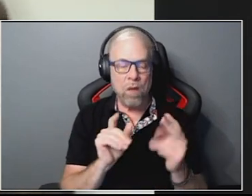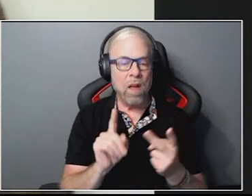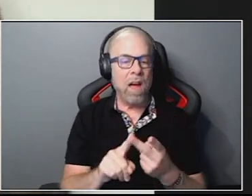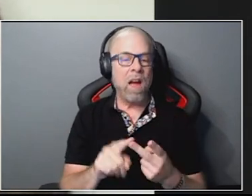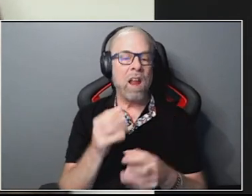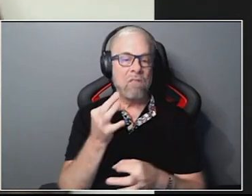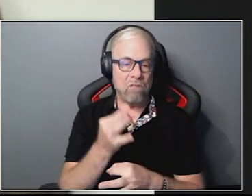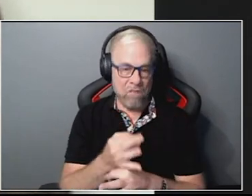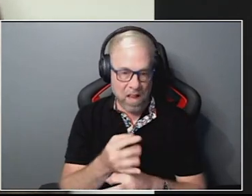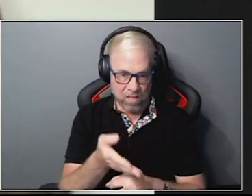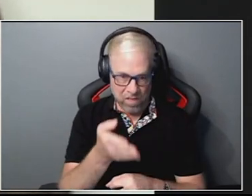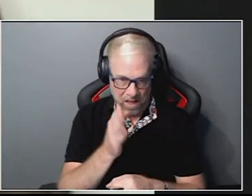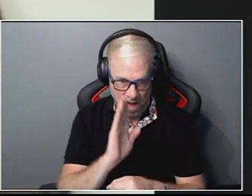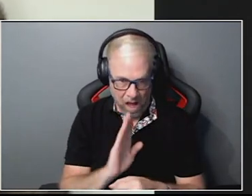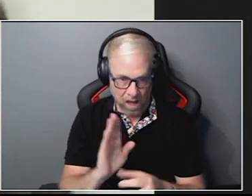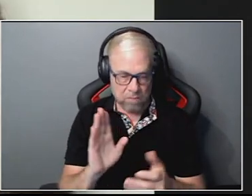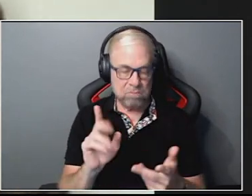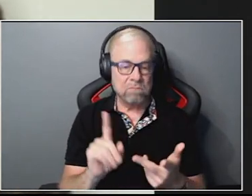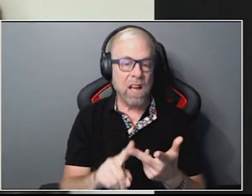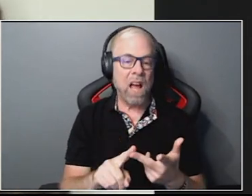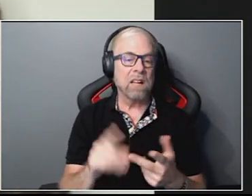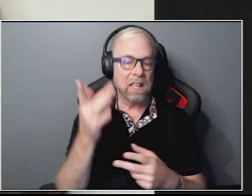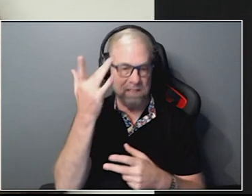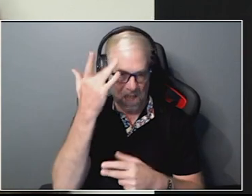God, and intelligence.